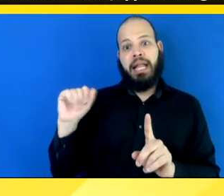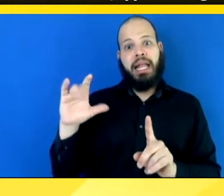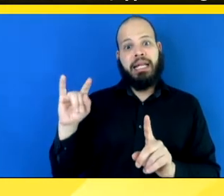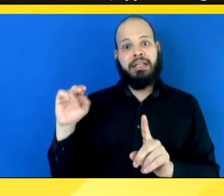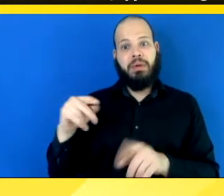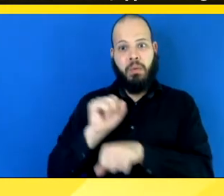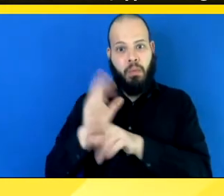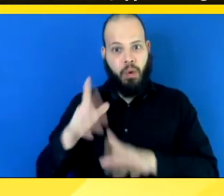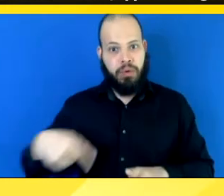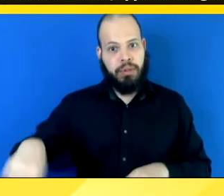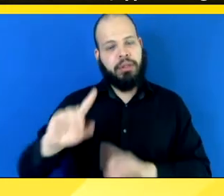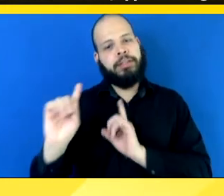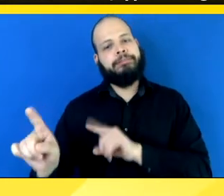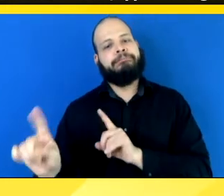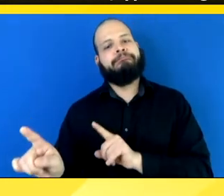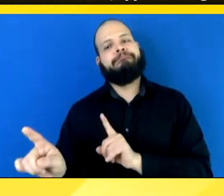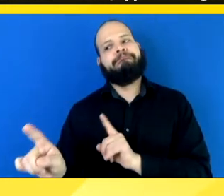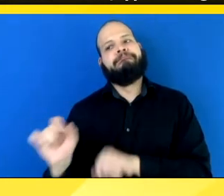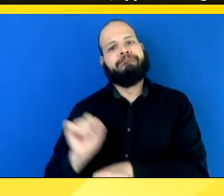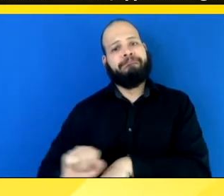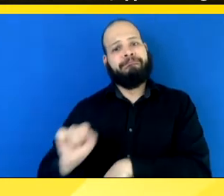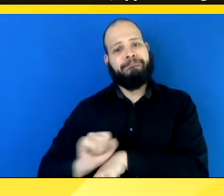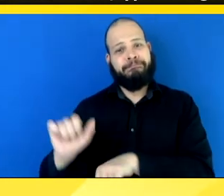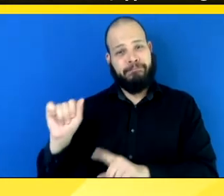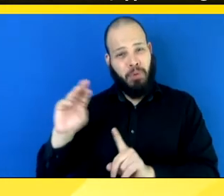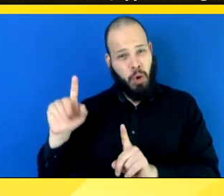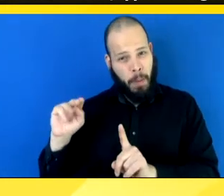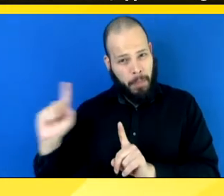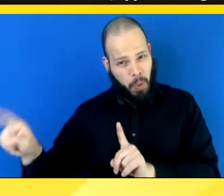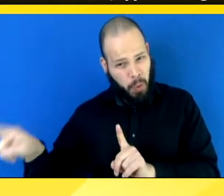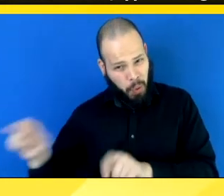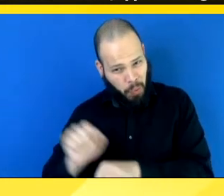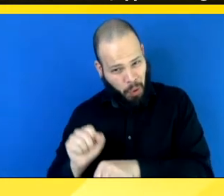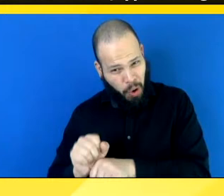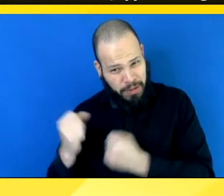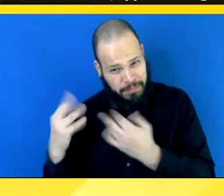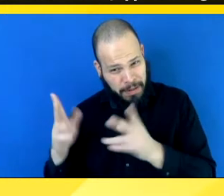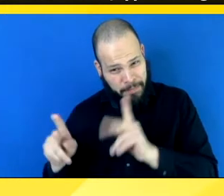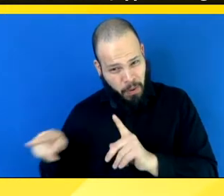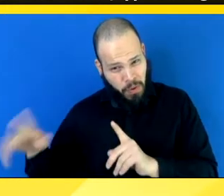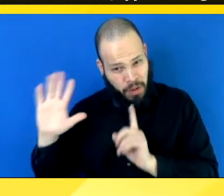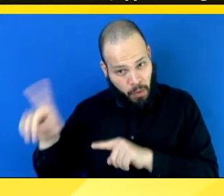much gratitude. We hung thank you signs on our front doors. We banged pots